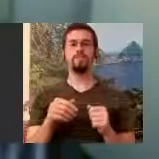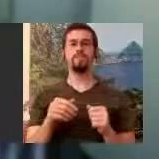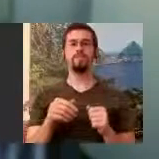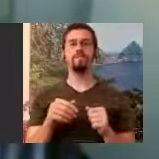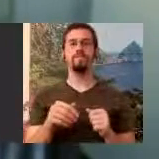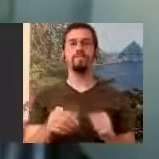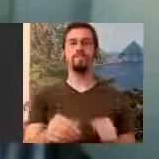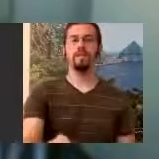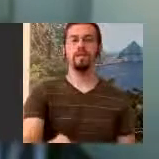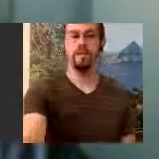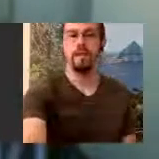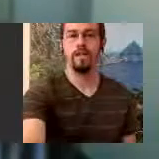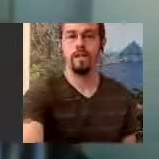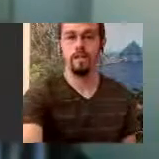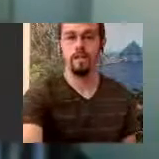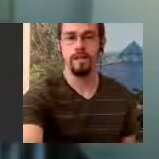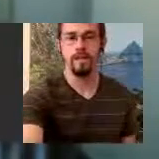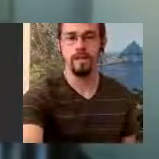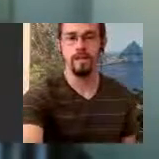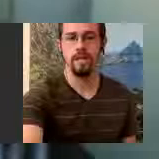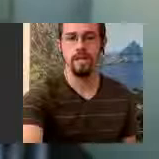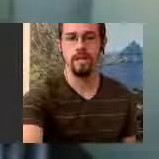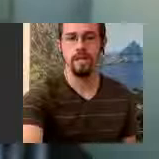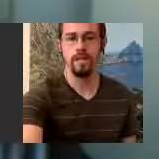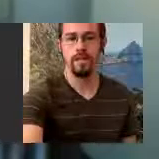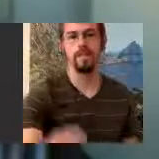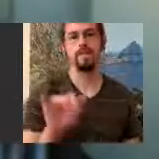to test the engine.